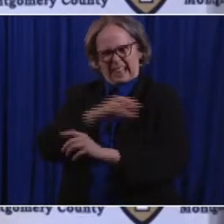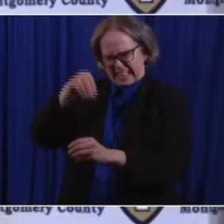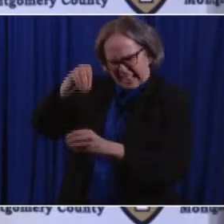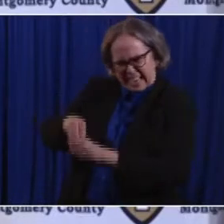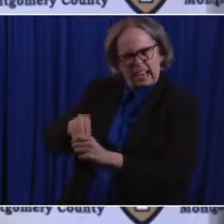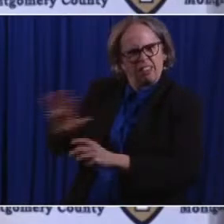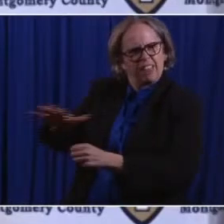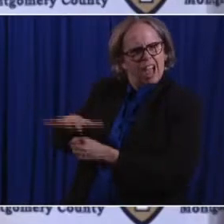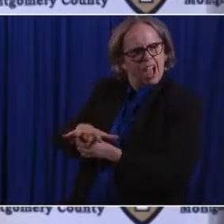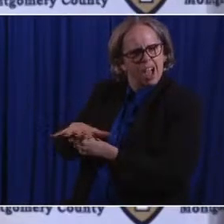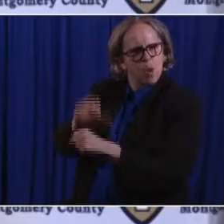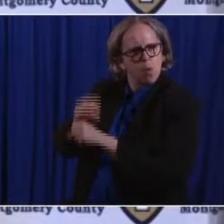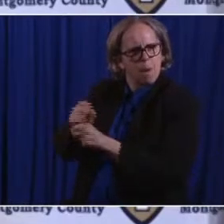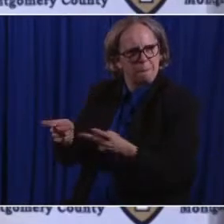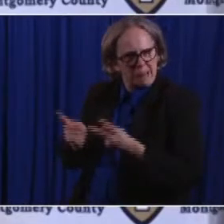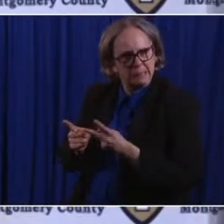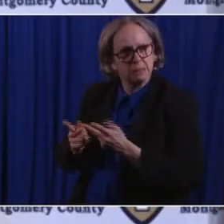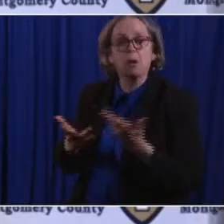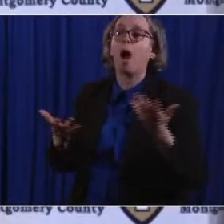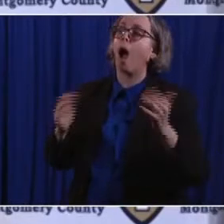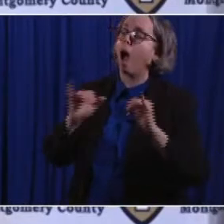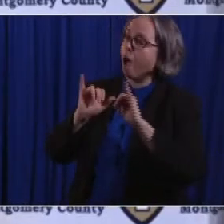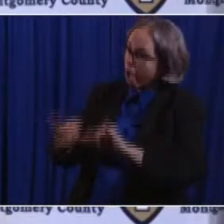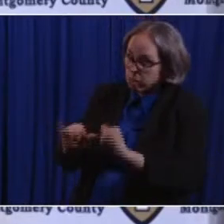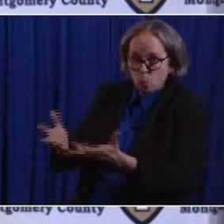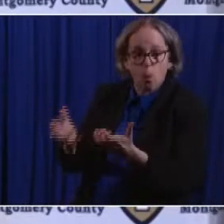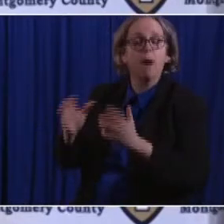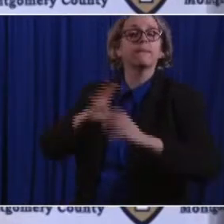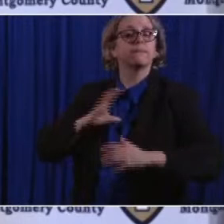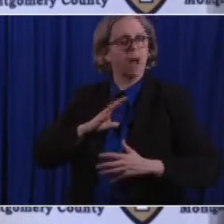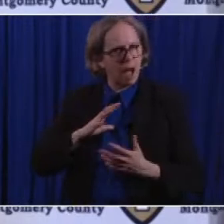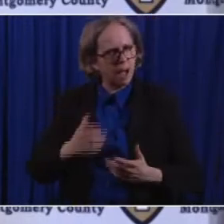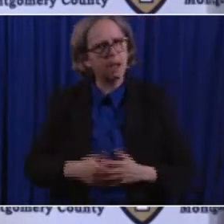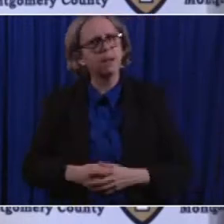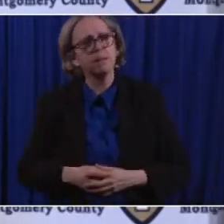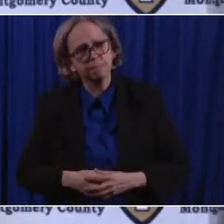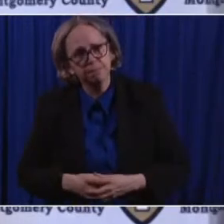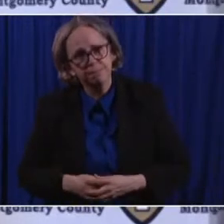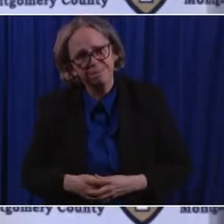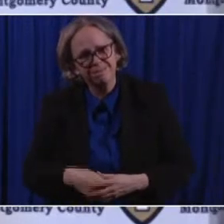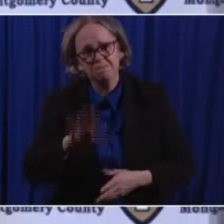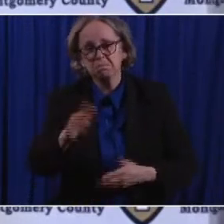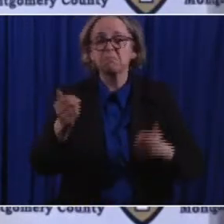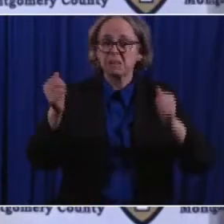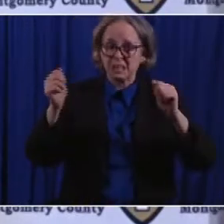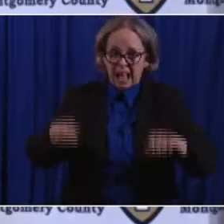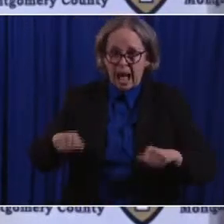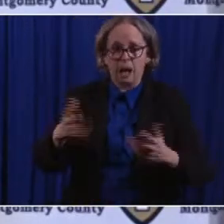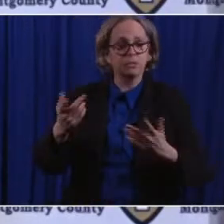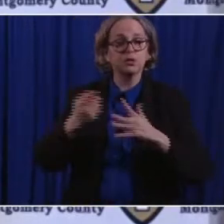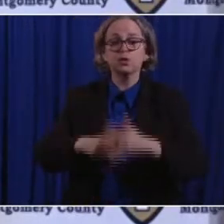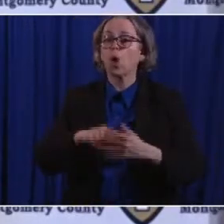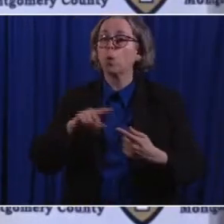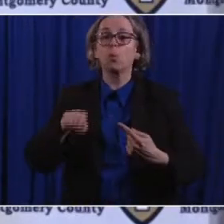we will provide that can start a week from this coming Monday.